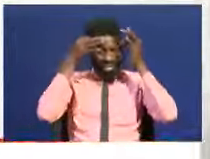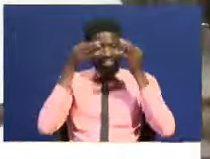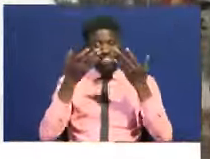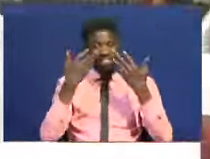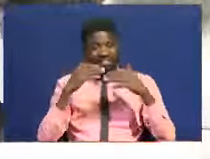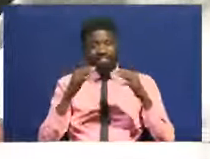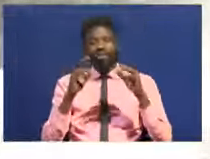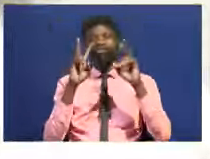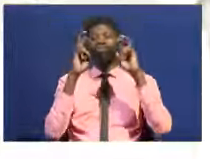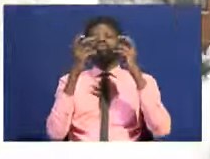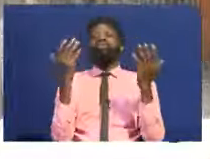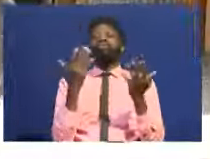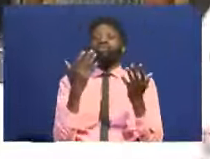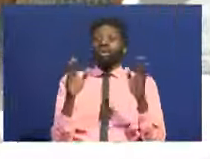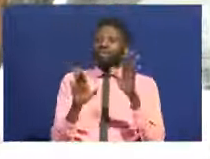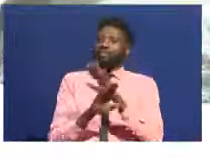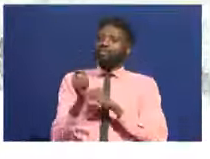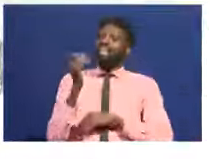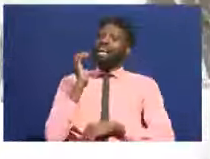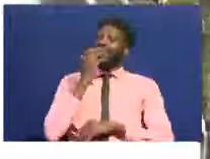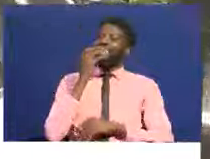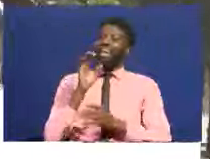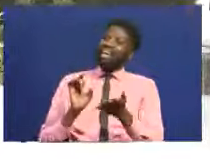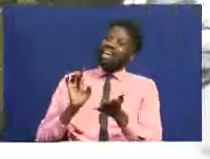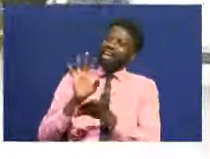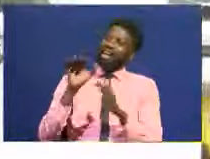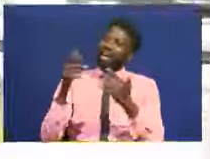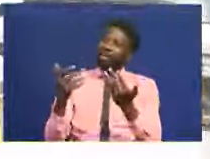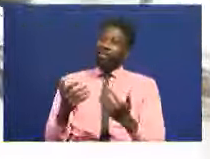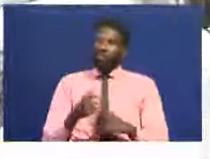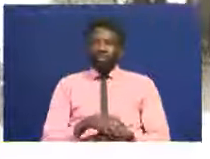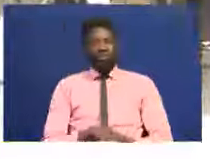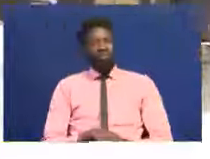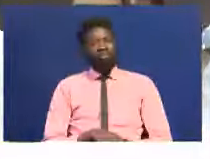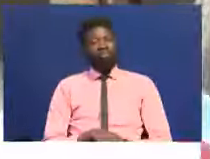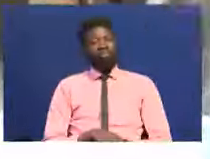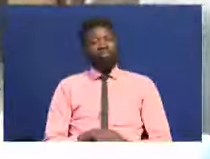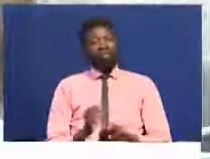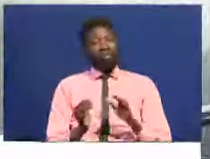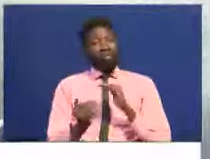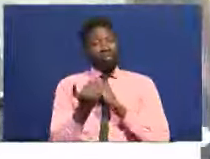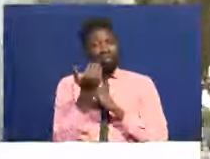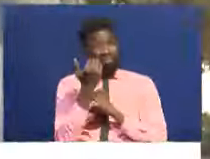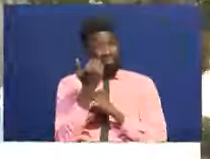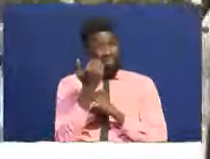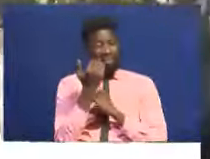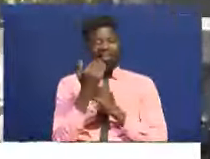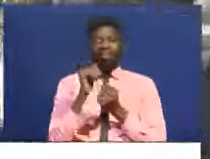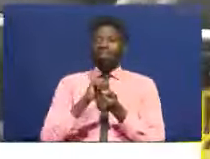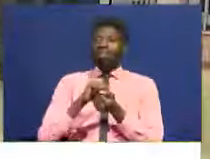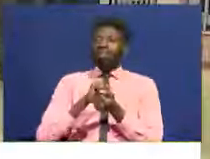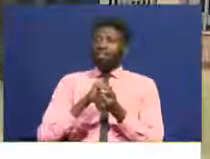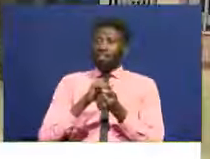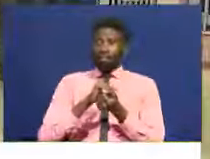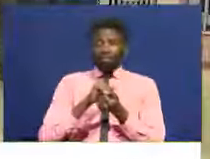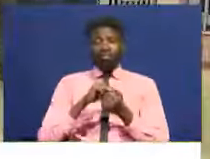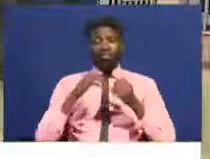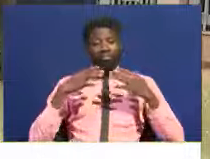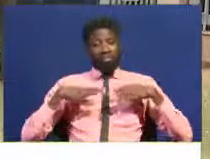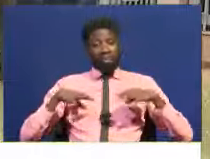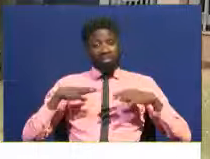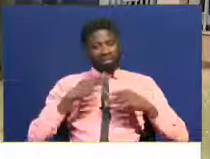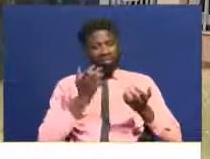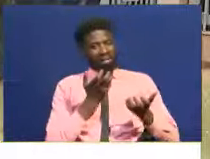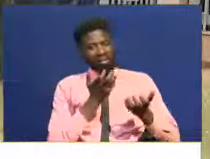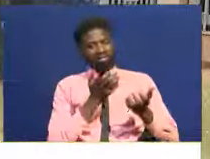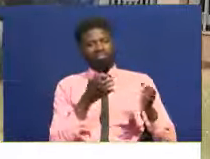Friday morning in the central business district of Nairobi, a section of Kenyans deserted their businesses to witness the swearing-in of the third